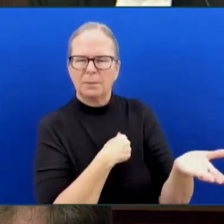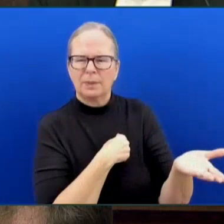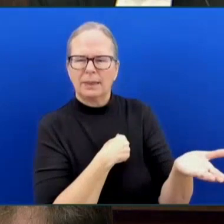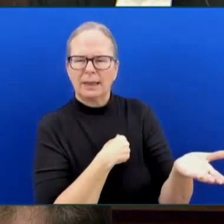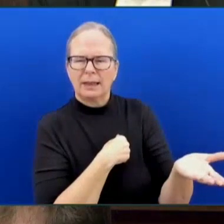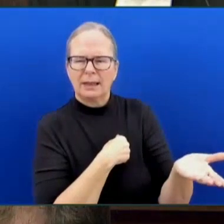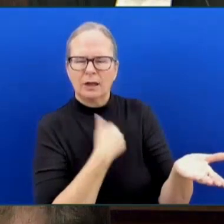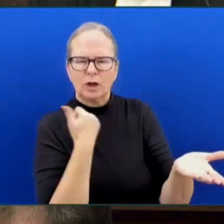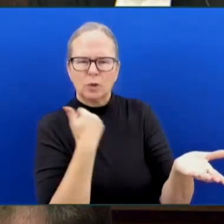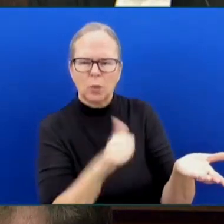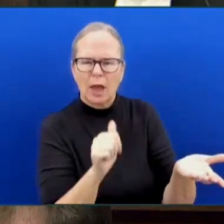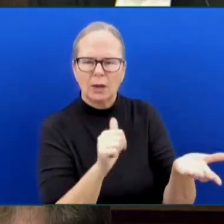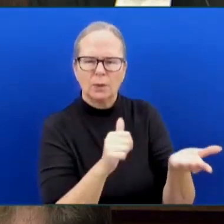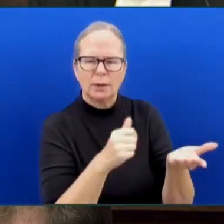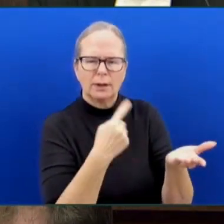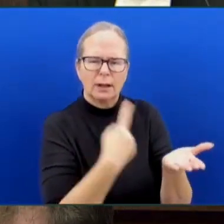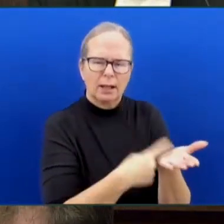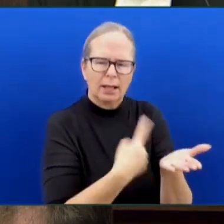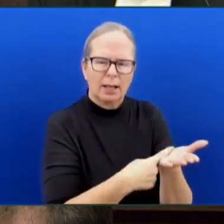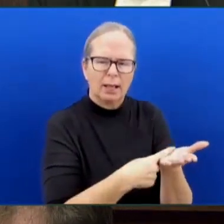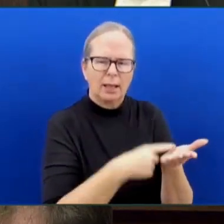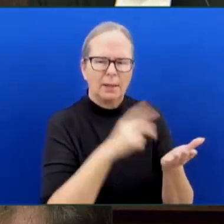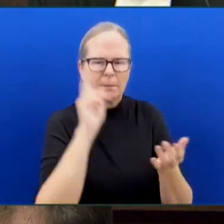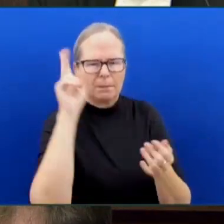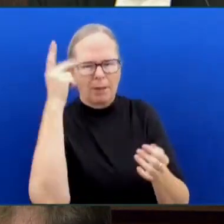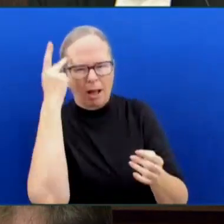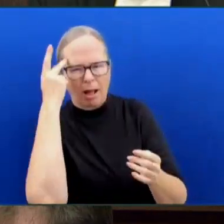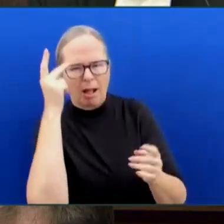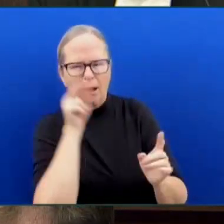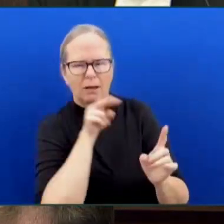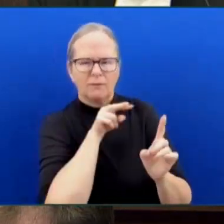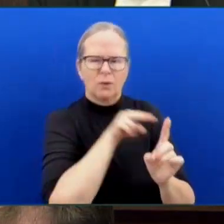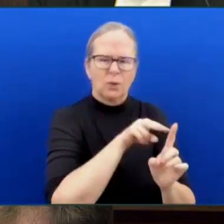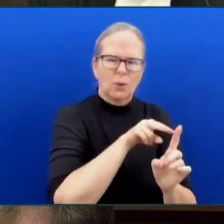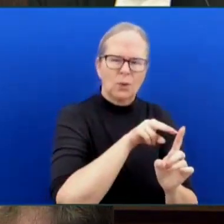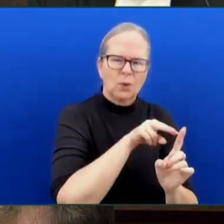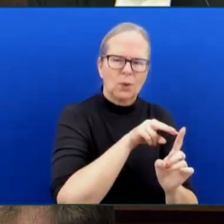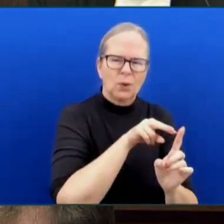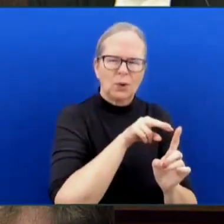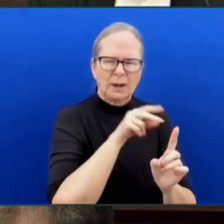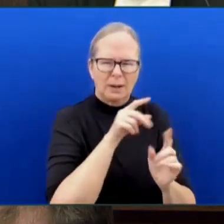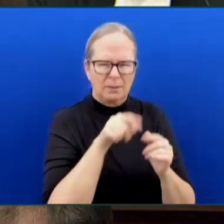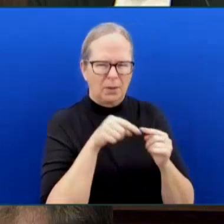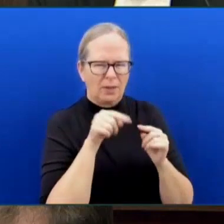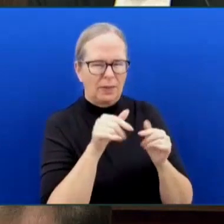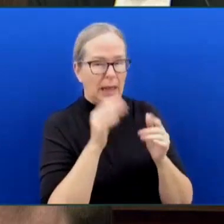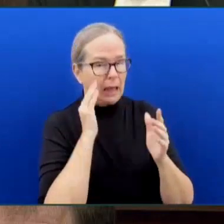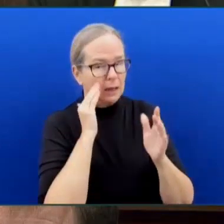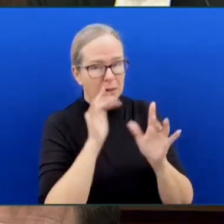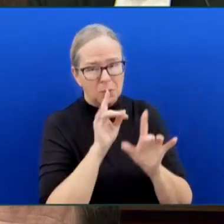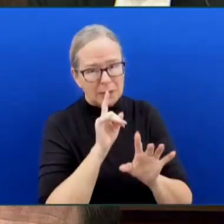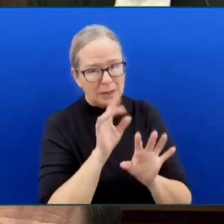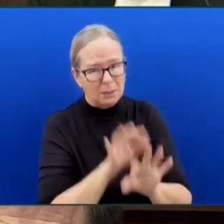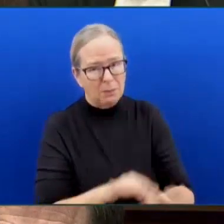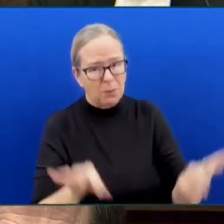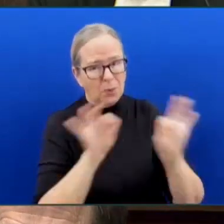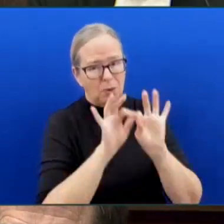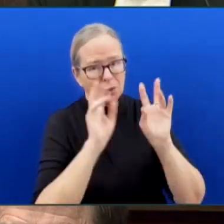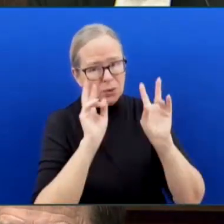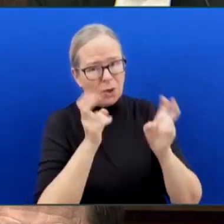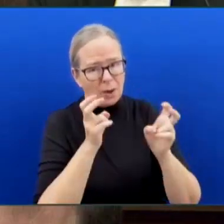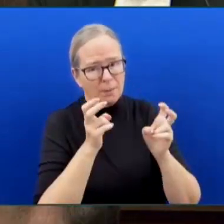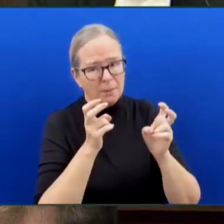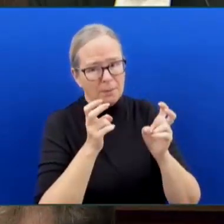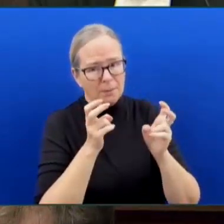people to die in British Columbia to this date. The opioid crisis is hitting communities across this province, that they